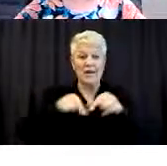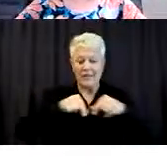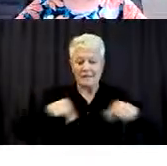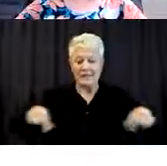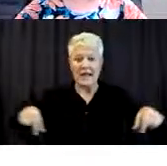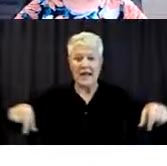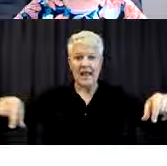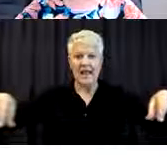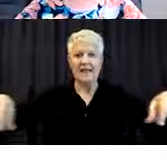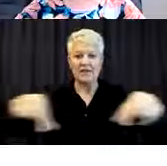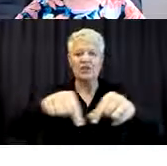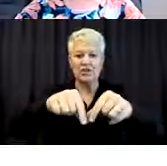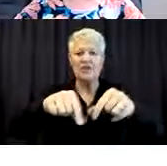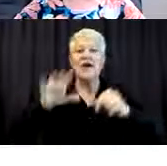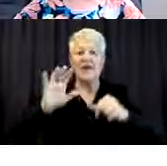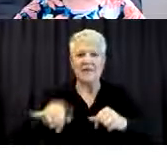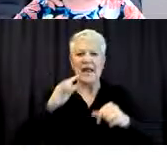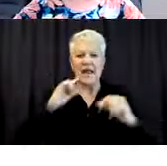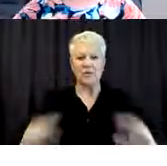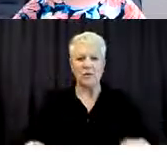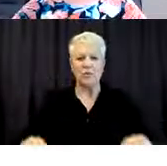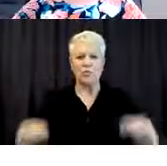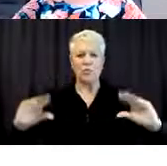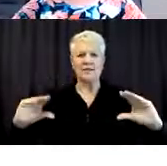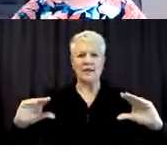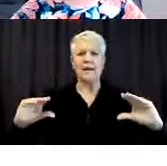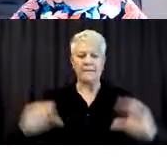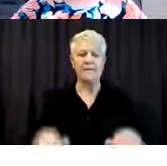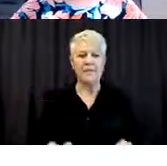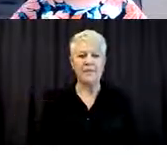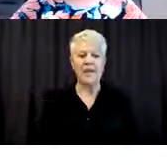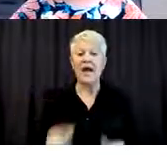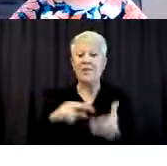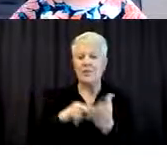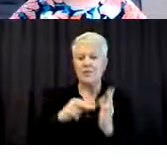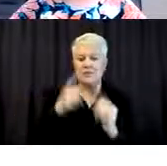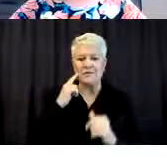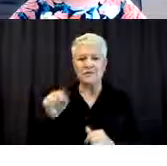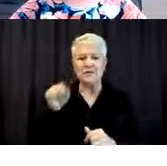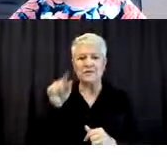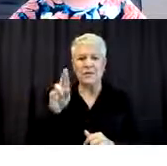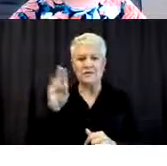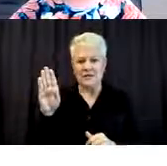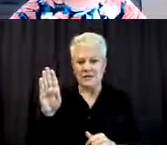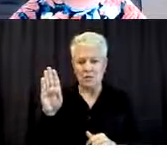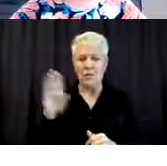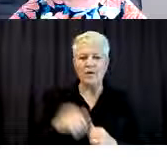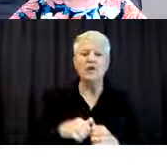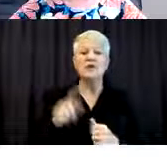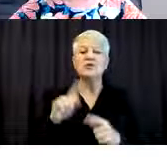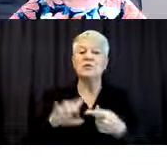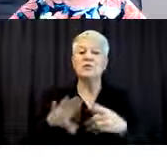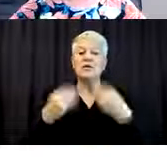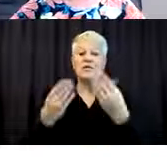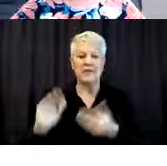of the resonance board that actually raises it up. The purpose of the resonance board is to provide